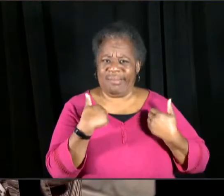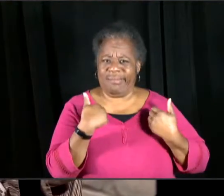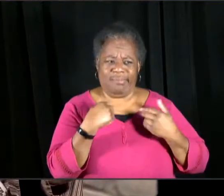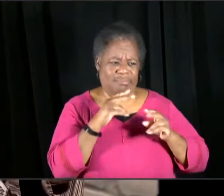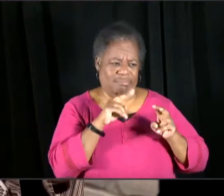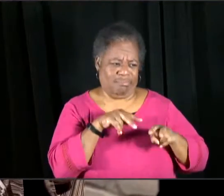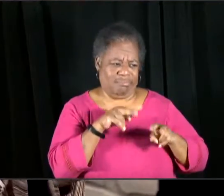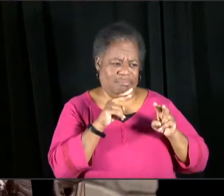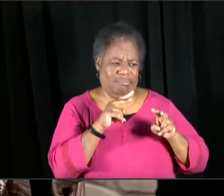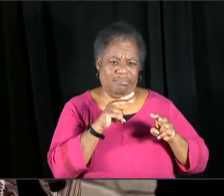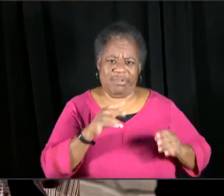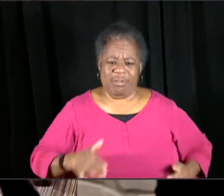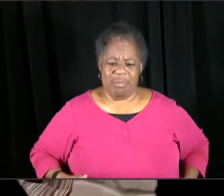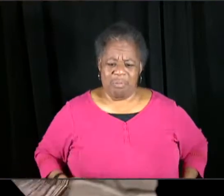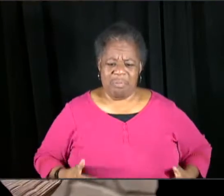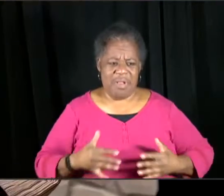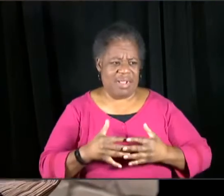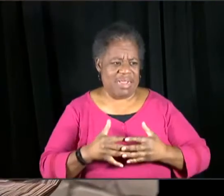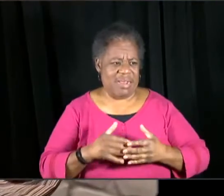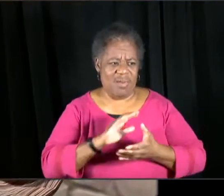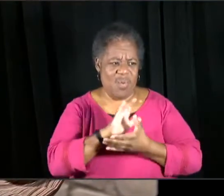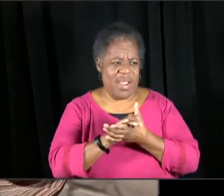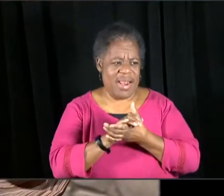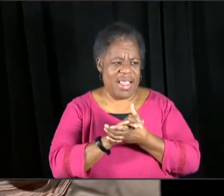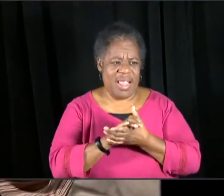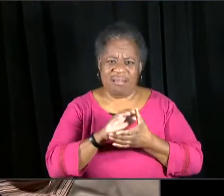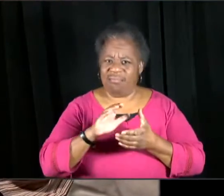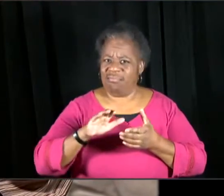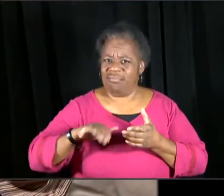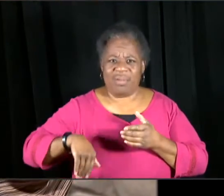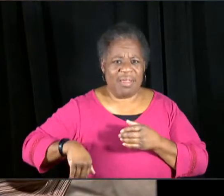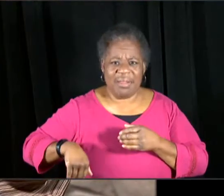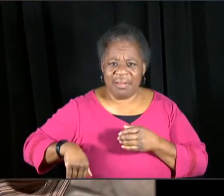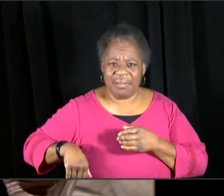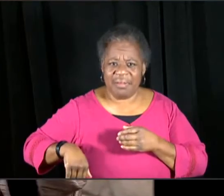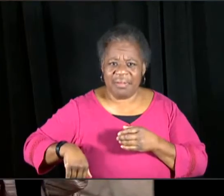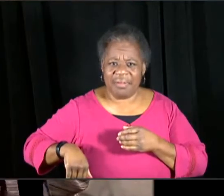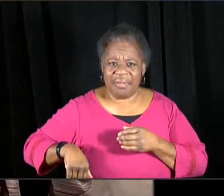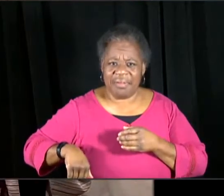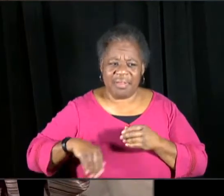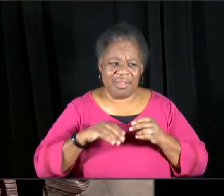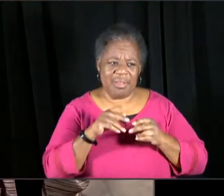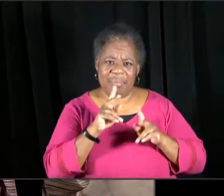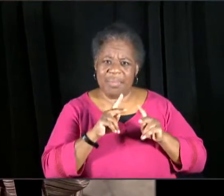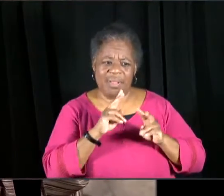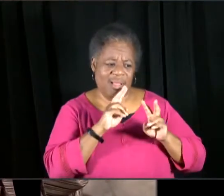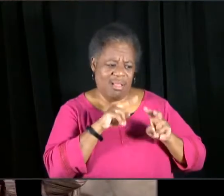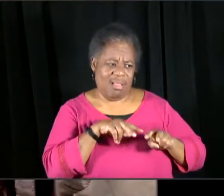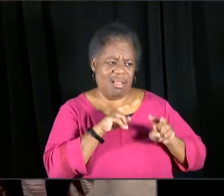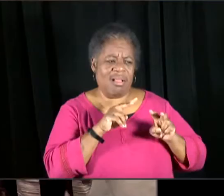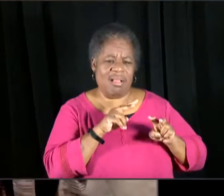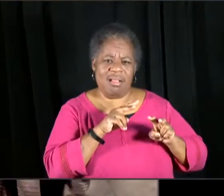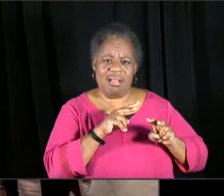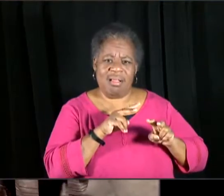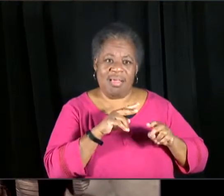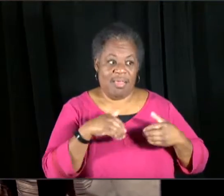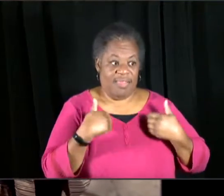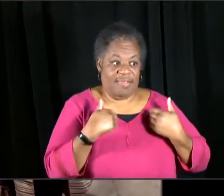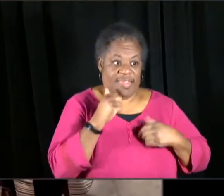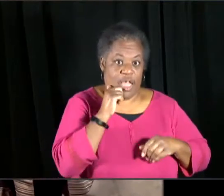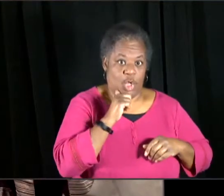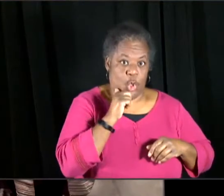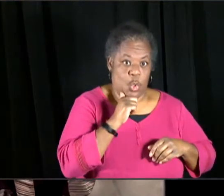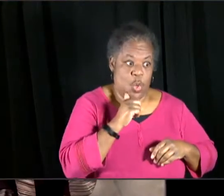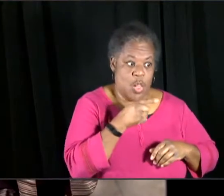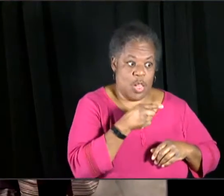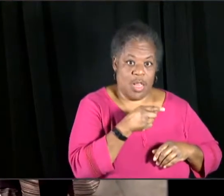when they find out that her wedding doesn't line up with her due date. This young girl shows up the